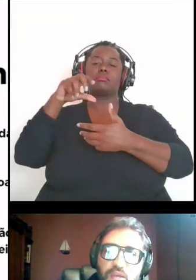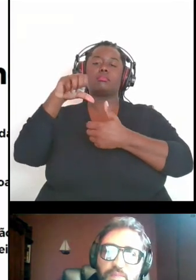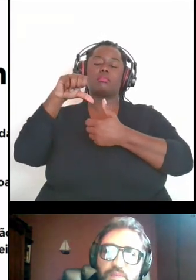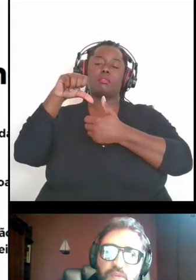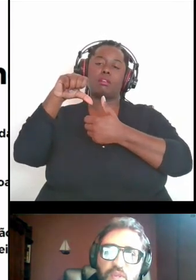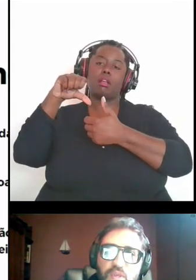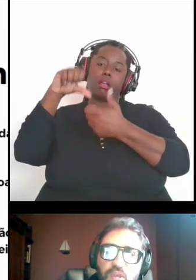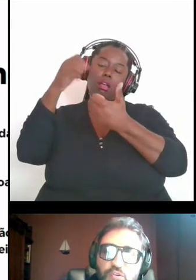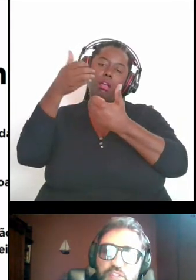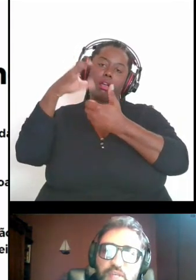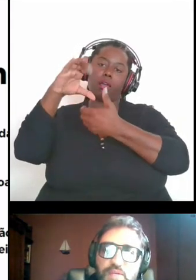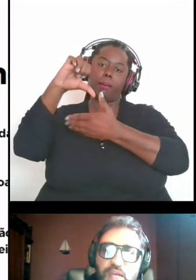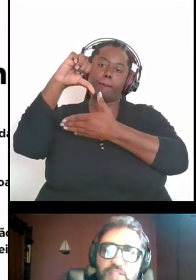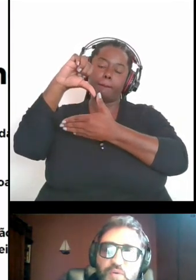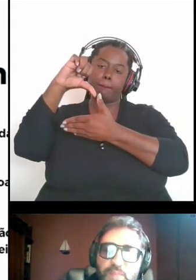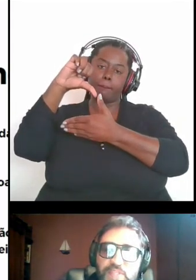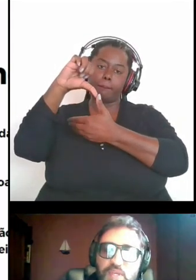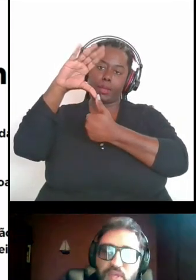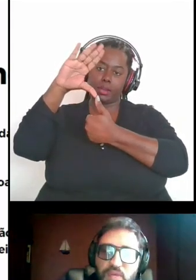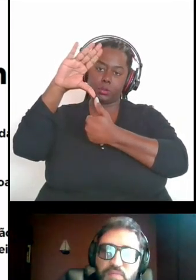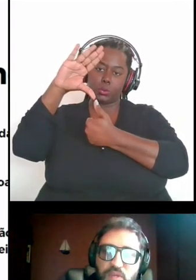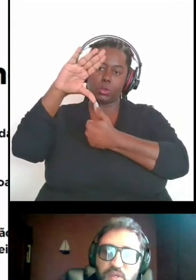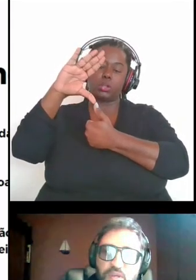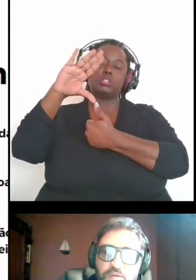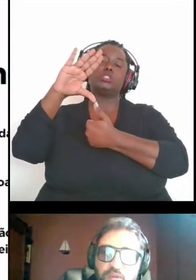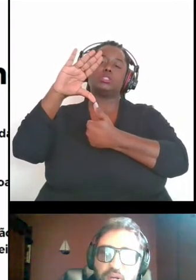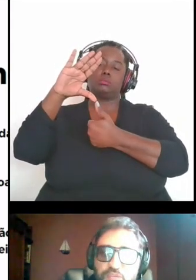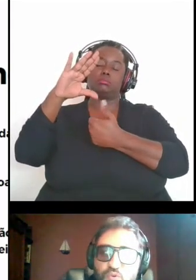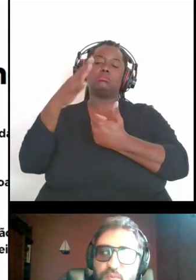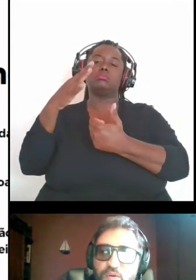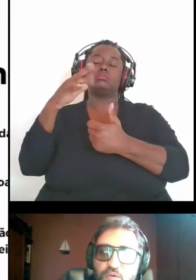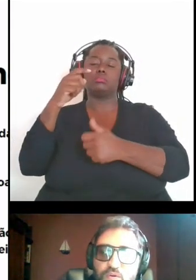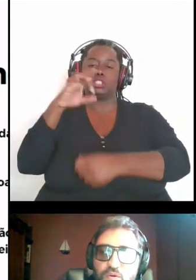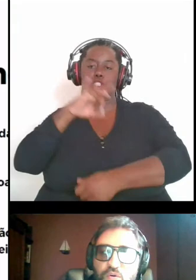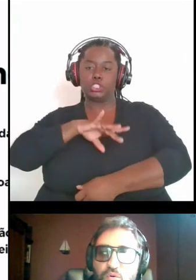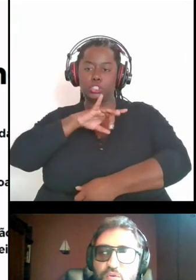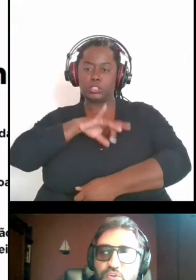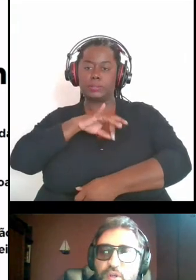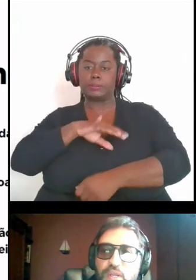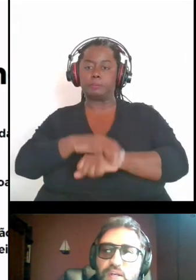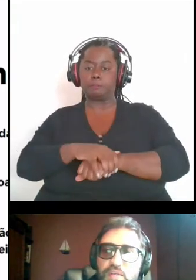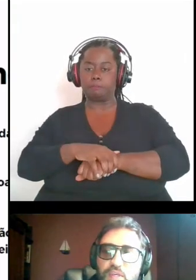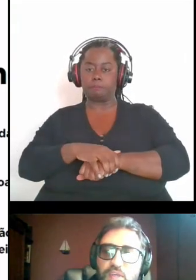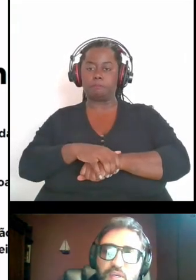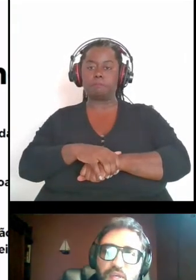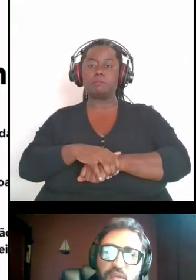General and more specifically in Chile So based on these experiences